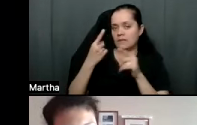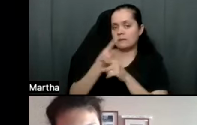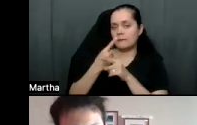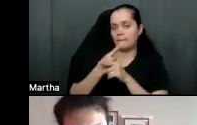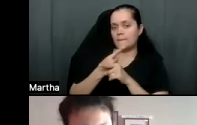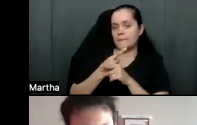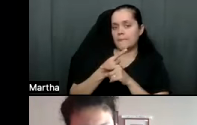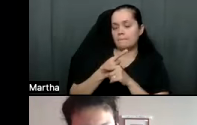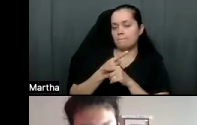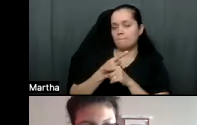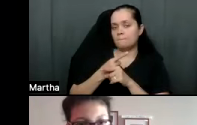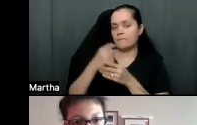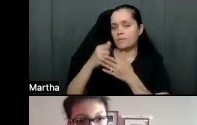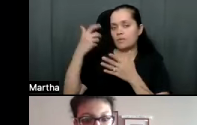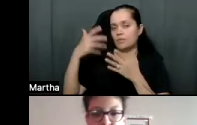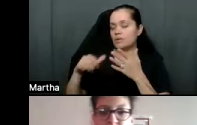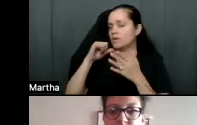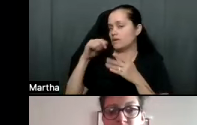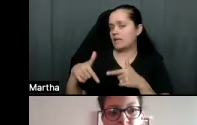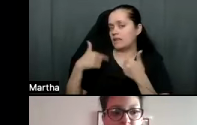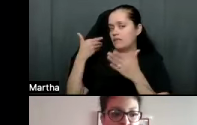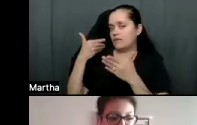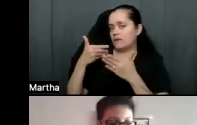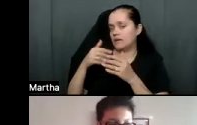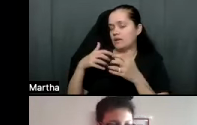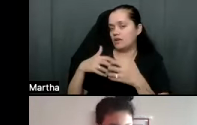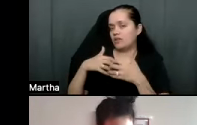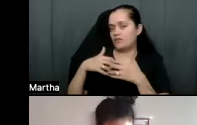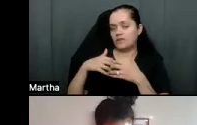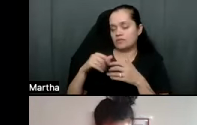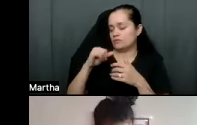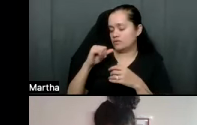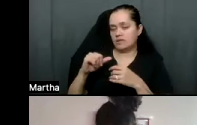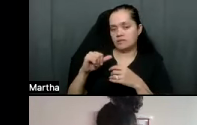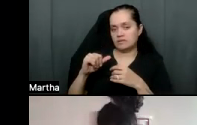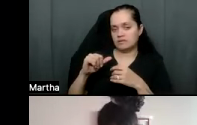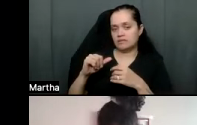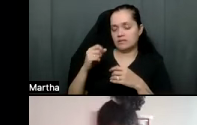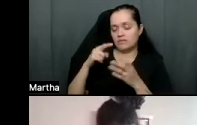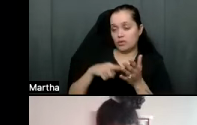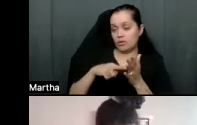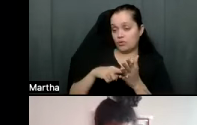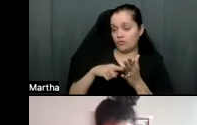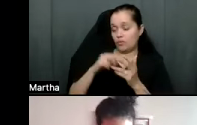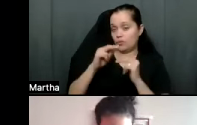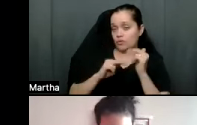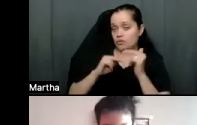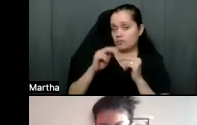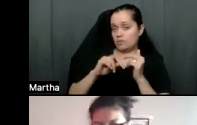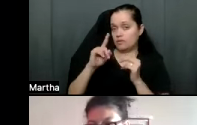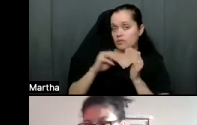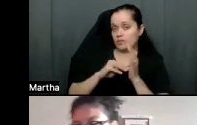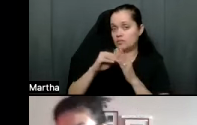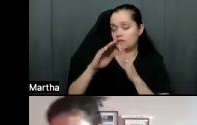the wealthy are not living near the factories. If you can afford to build $1 million